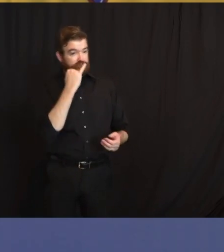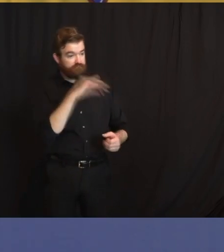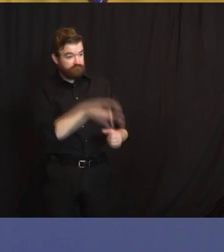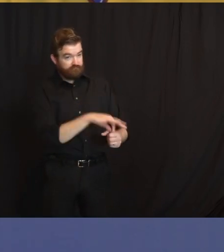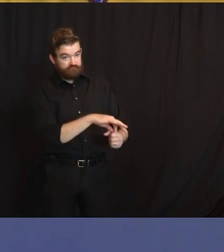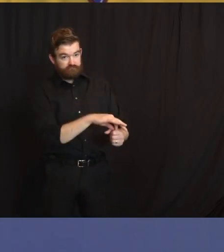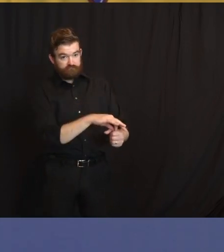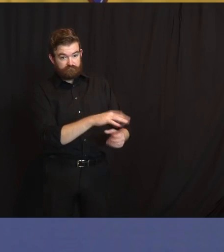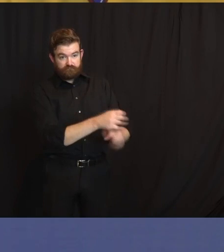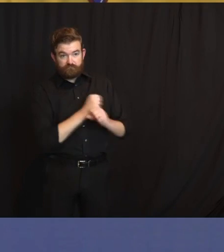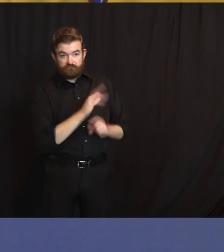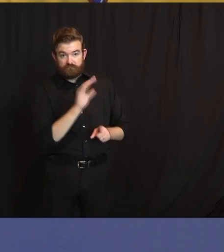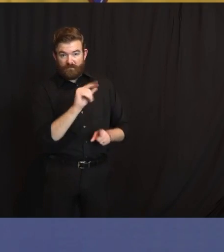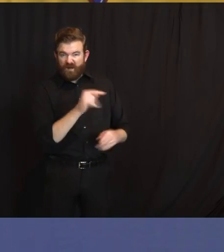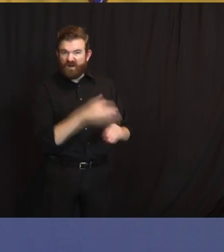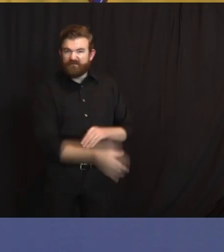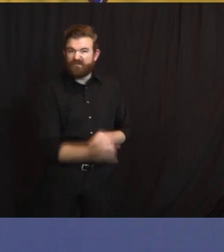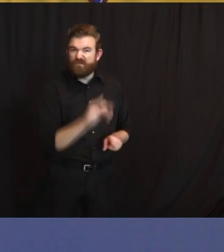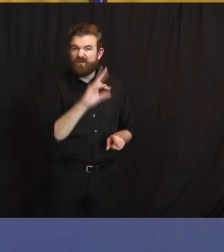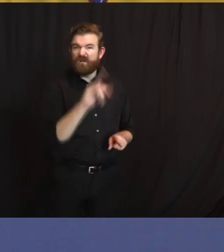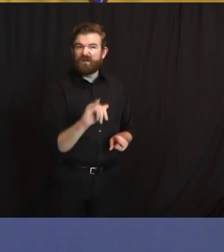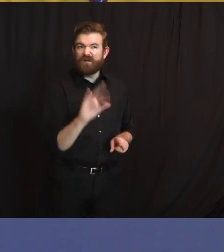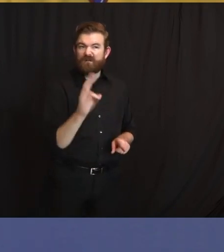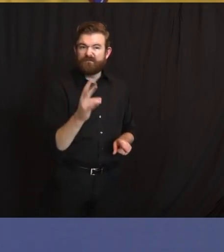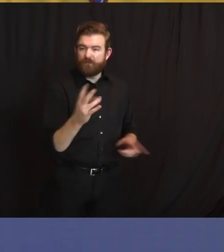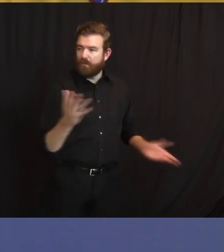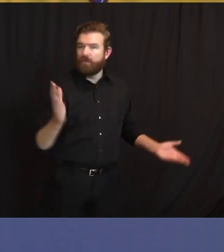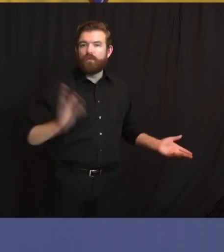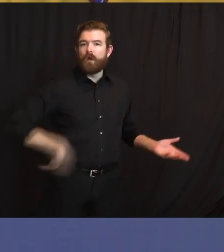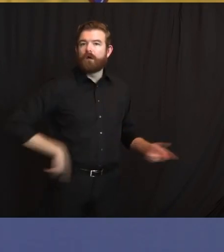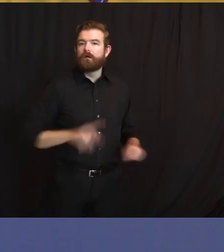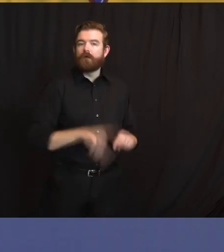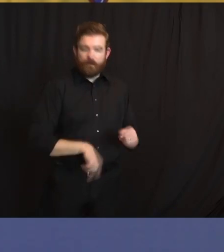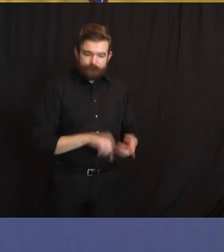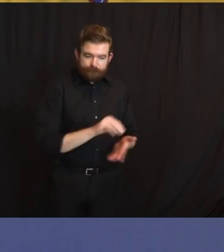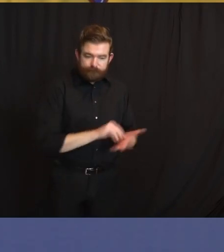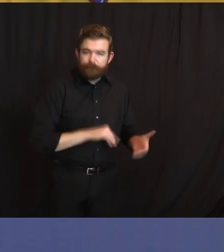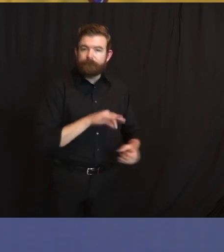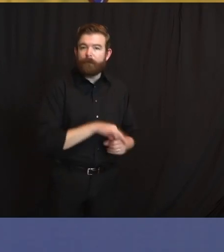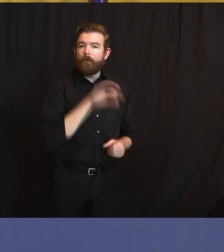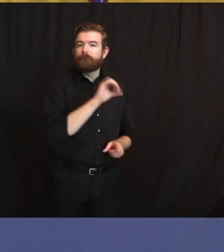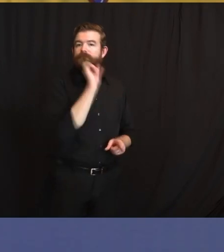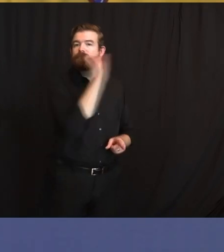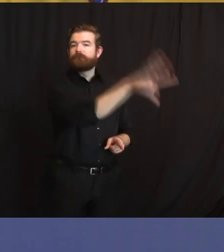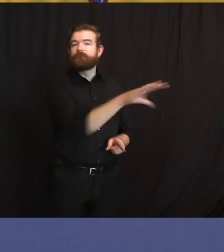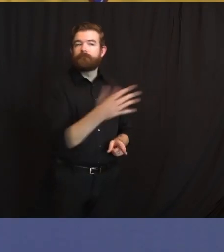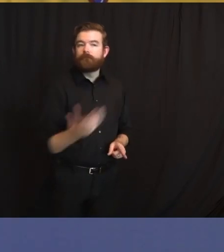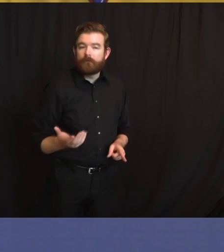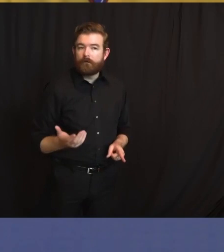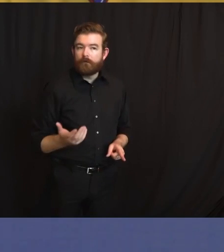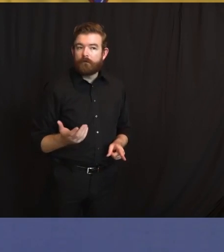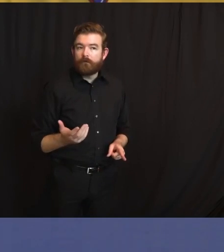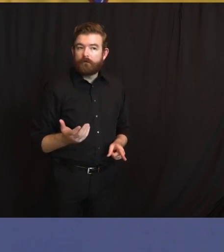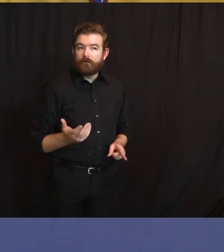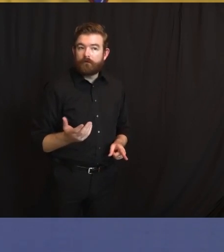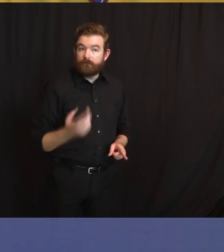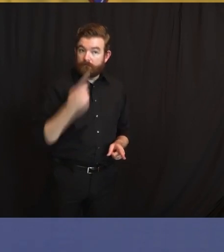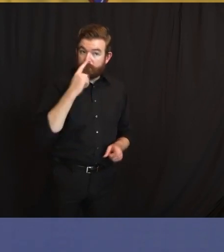July 7th? And would you be open to using FedEx or some